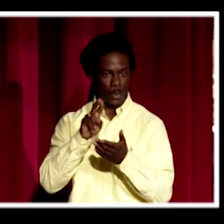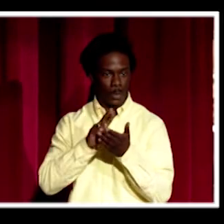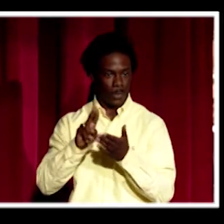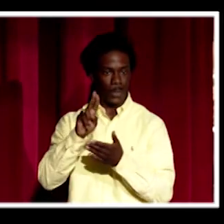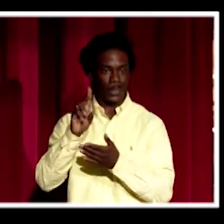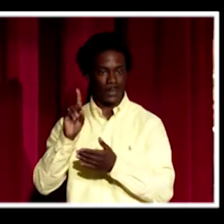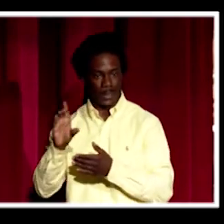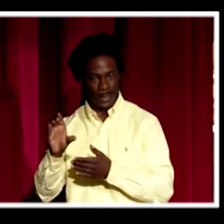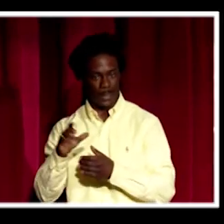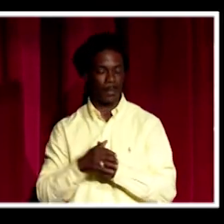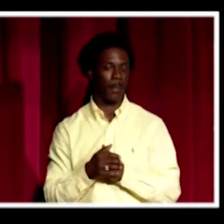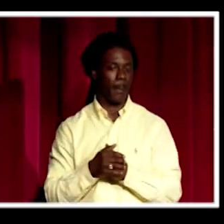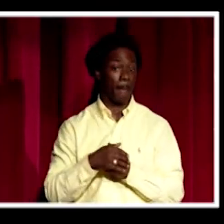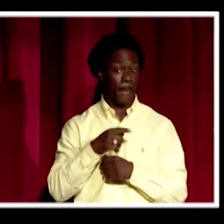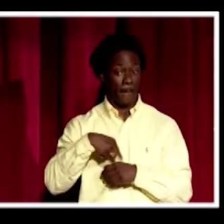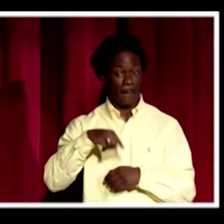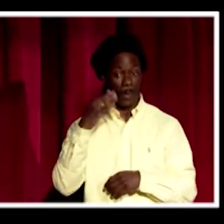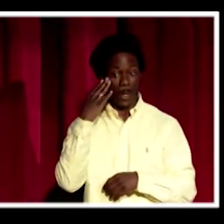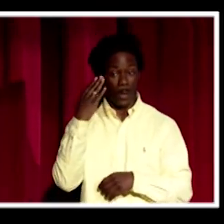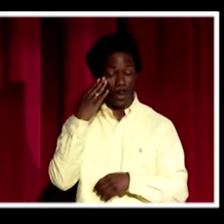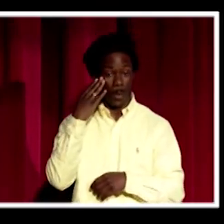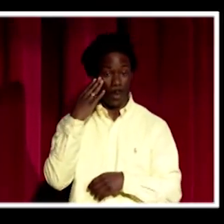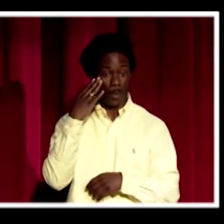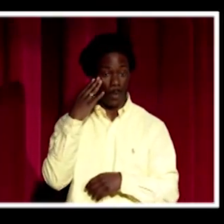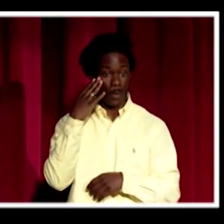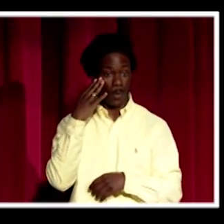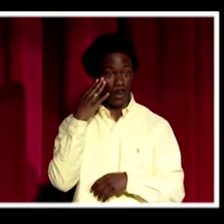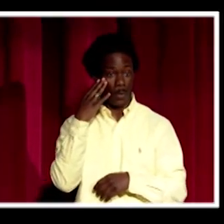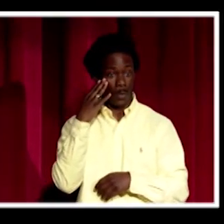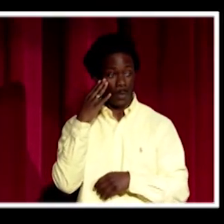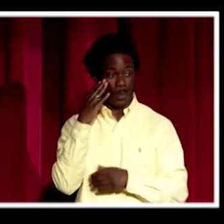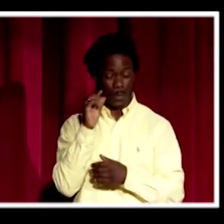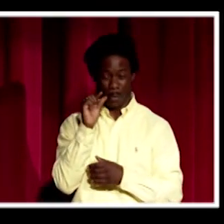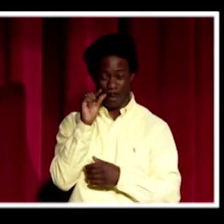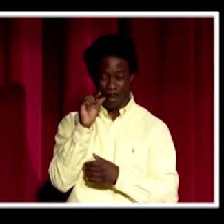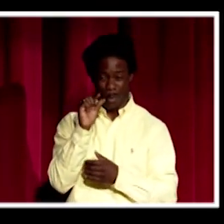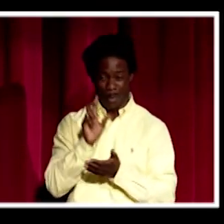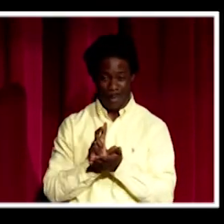Columbia. We know that this additional investment